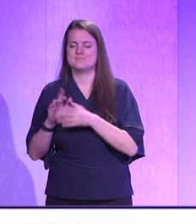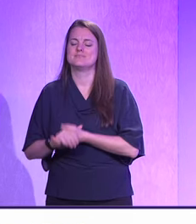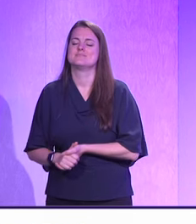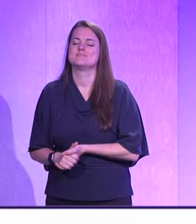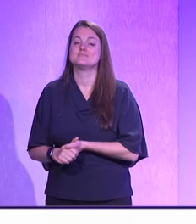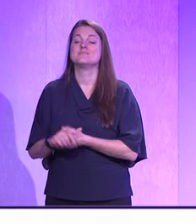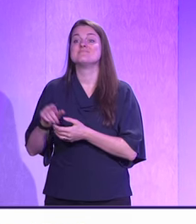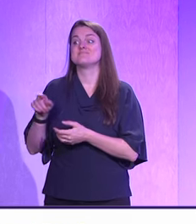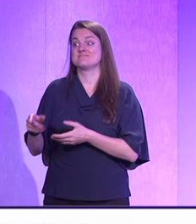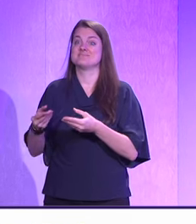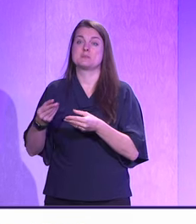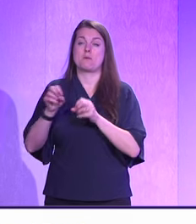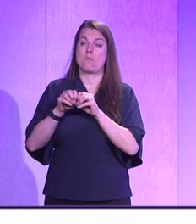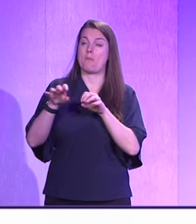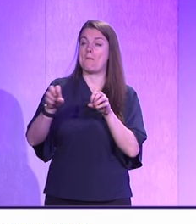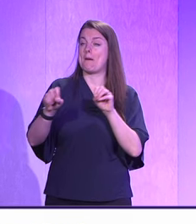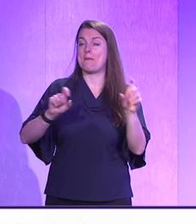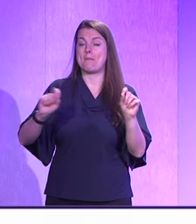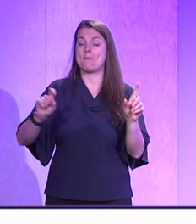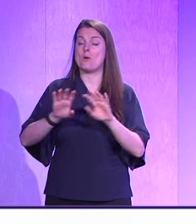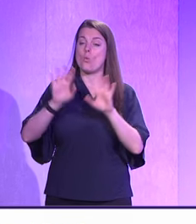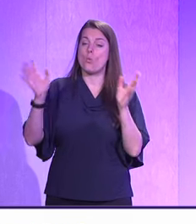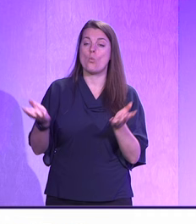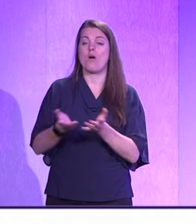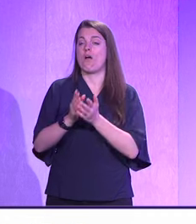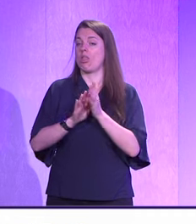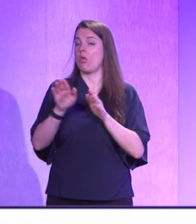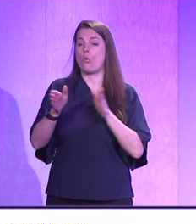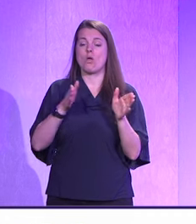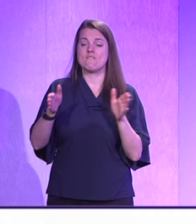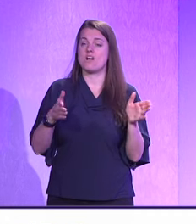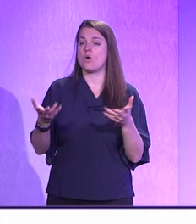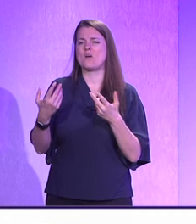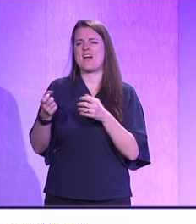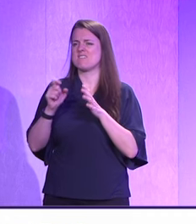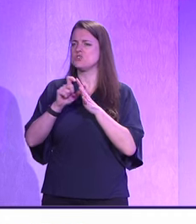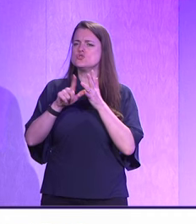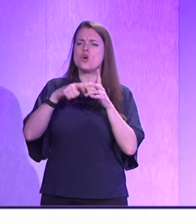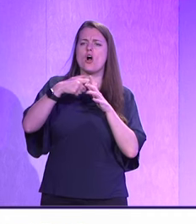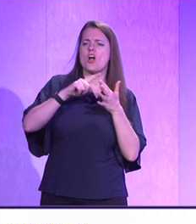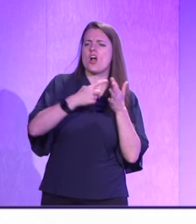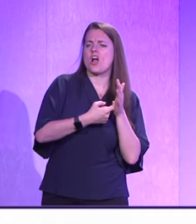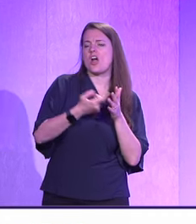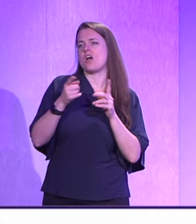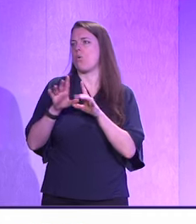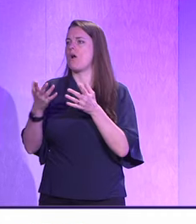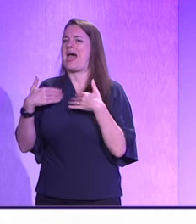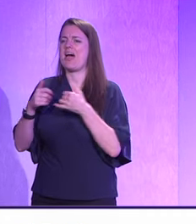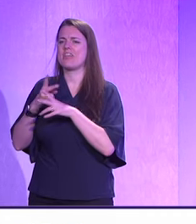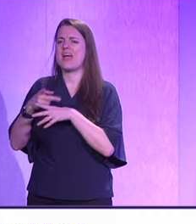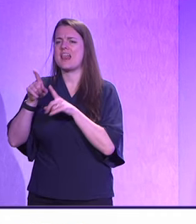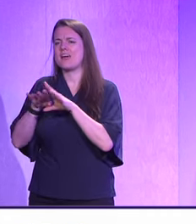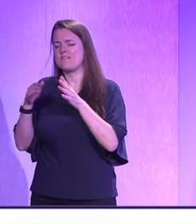all kind of organizations around the world in the last 5 years. Technology organizations like Docker, healthcare like Flow, banks like NatWest